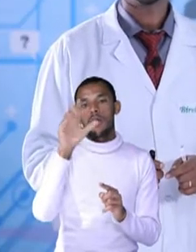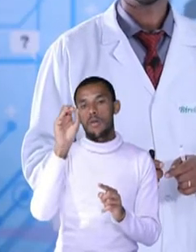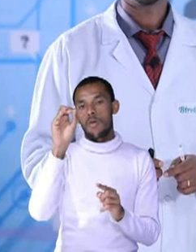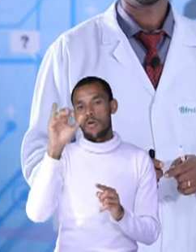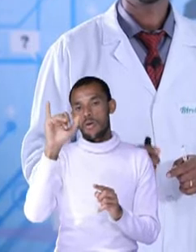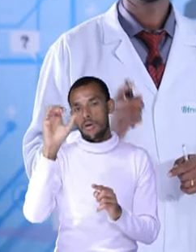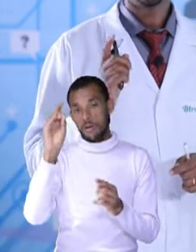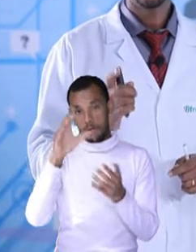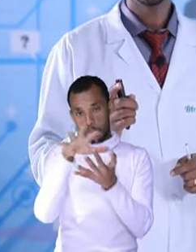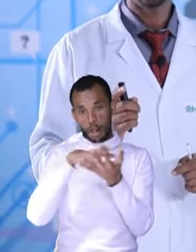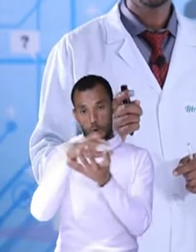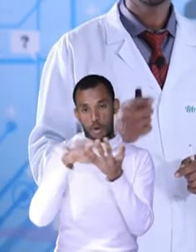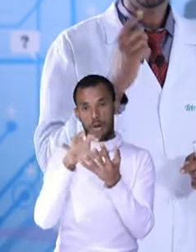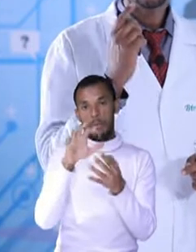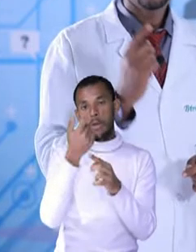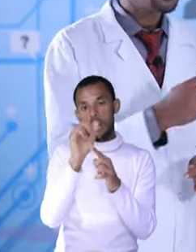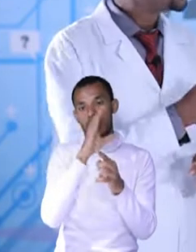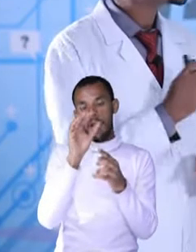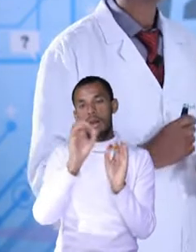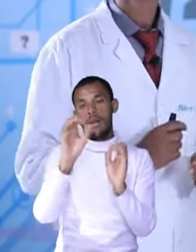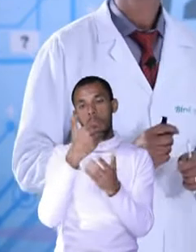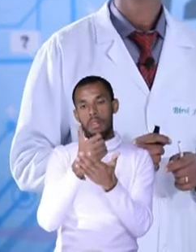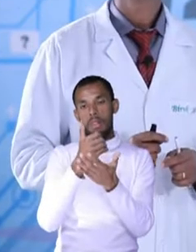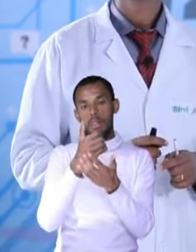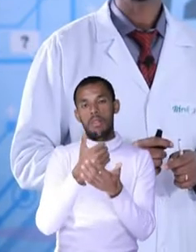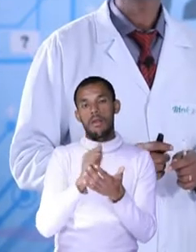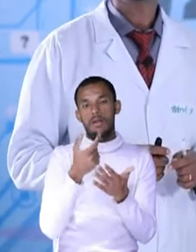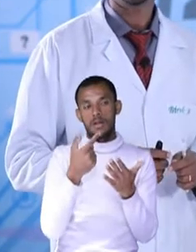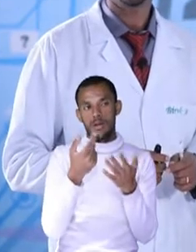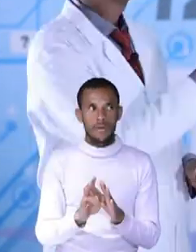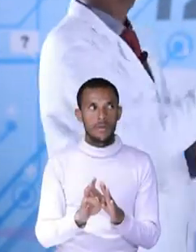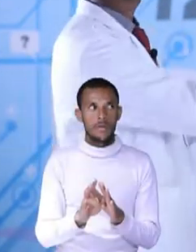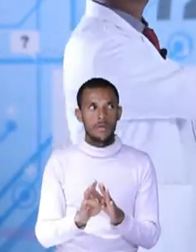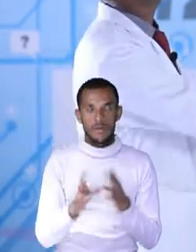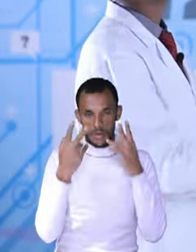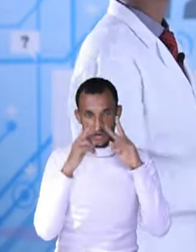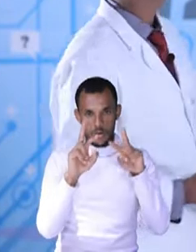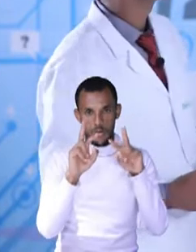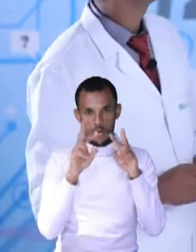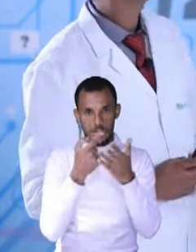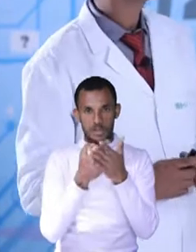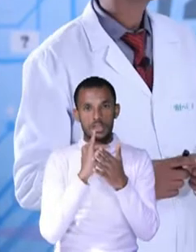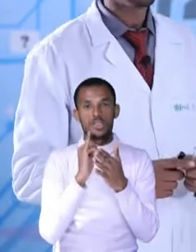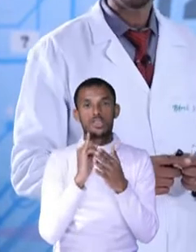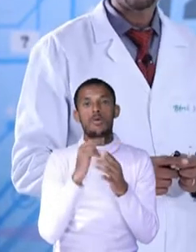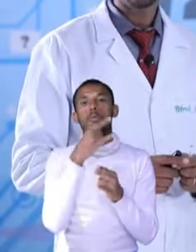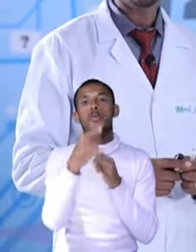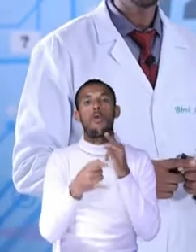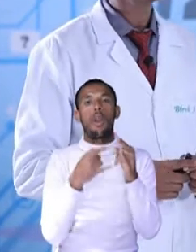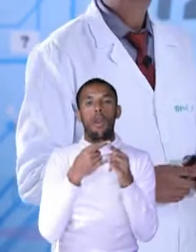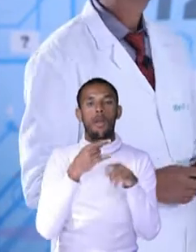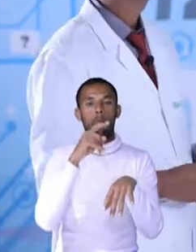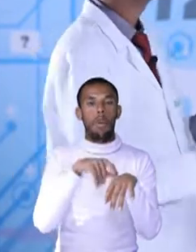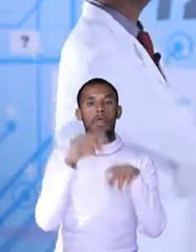metalloids. Please students, look this periodic table. Look, this is the modern periodic